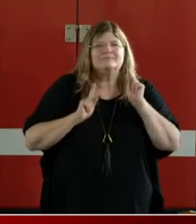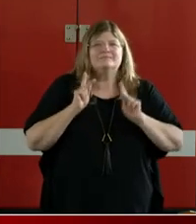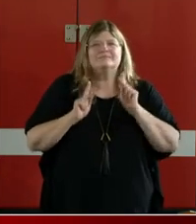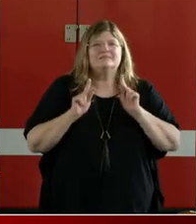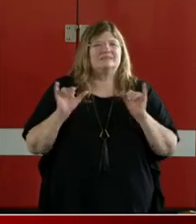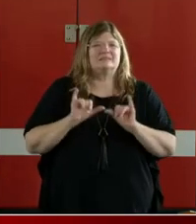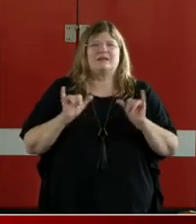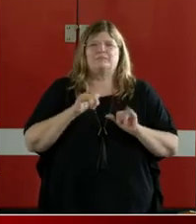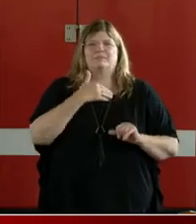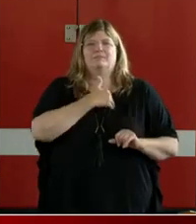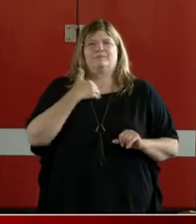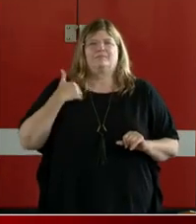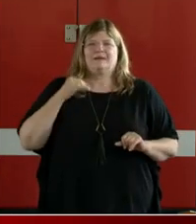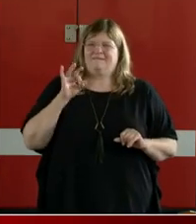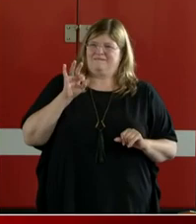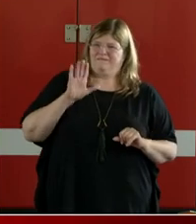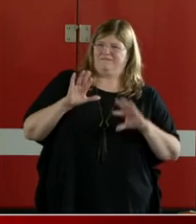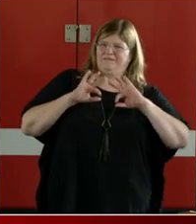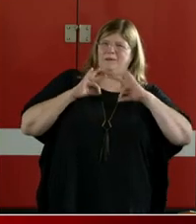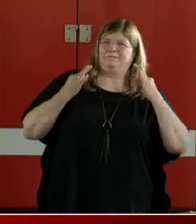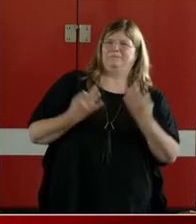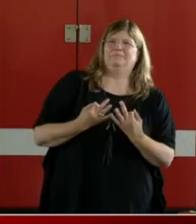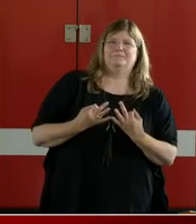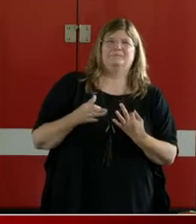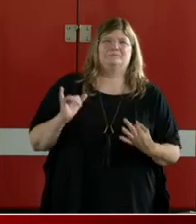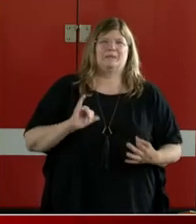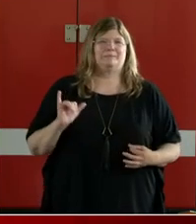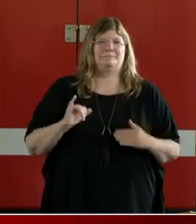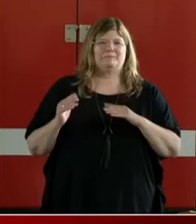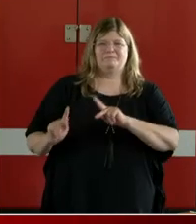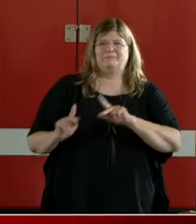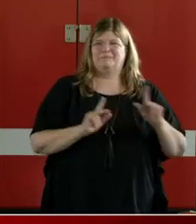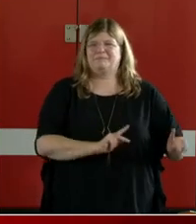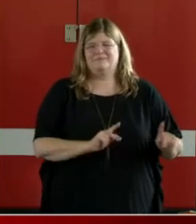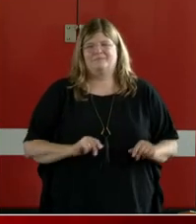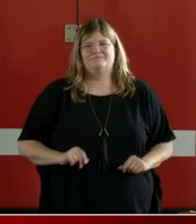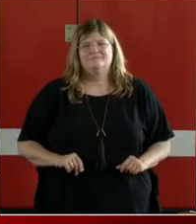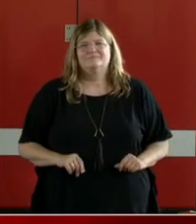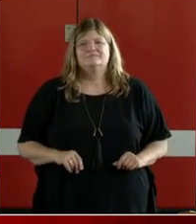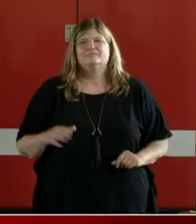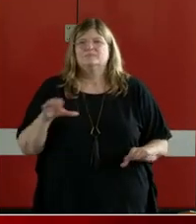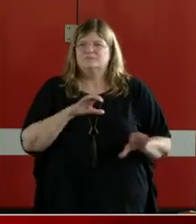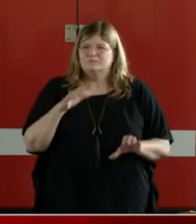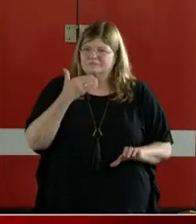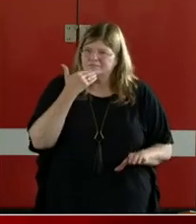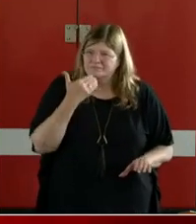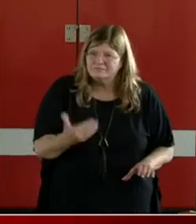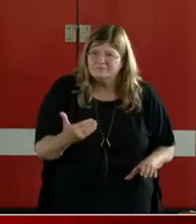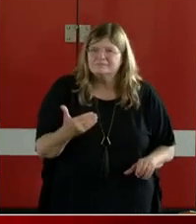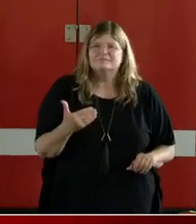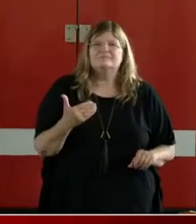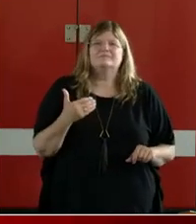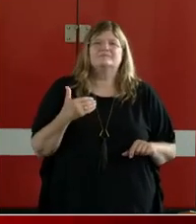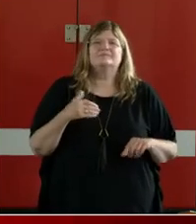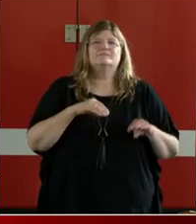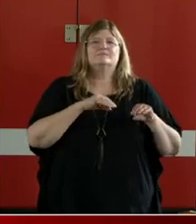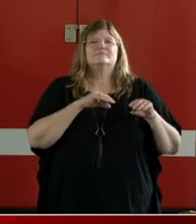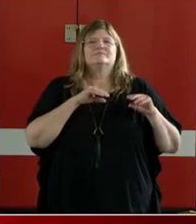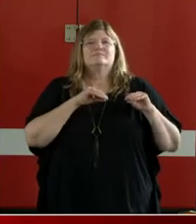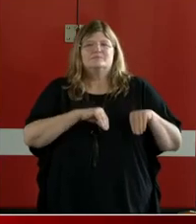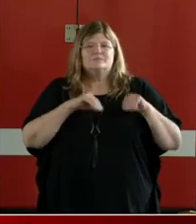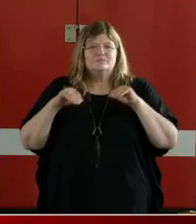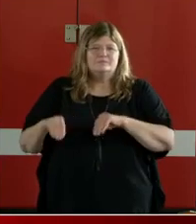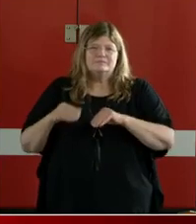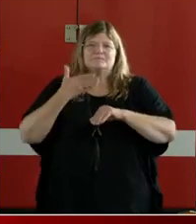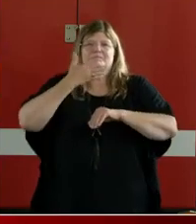your family. Our path forward is the path we have been on. In closing, thank you again, Mayor Bowser, and let's